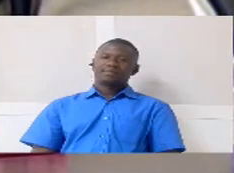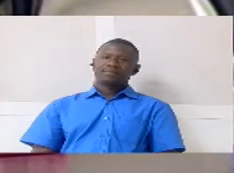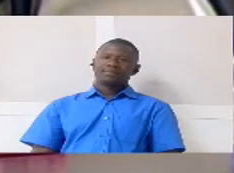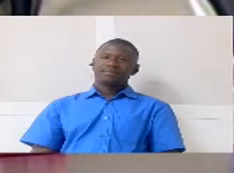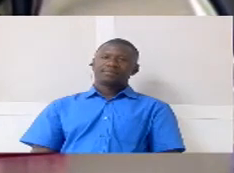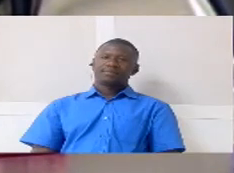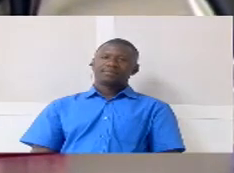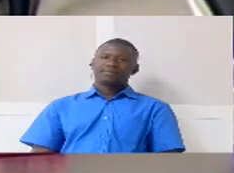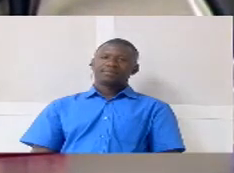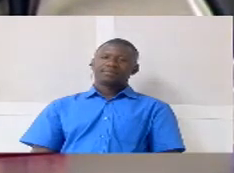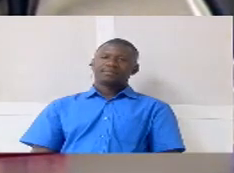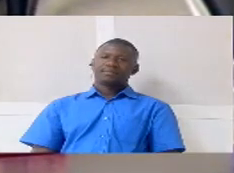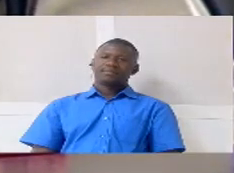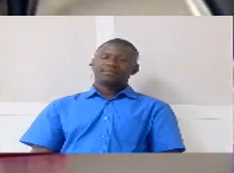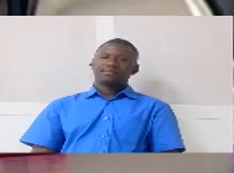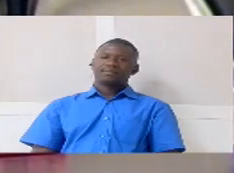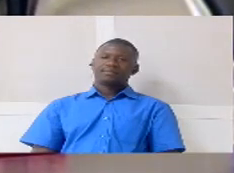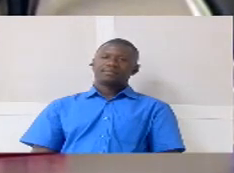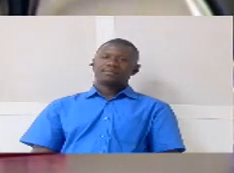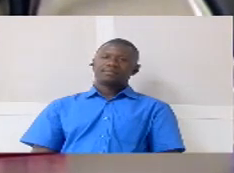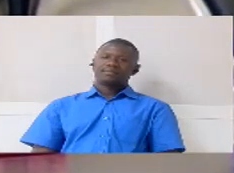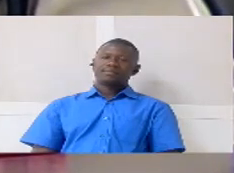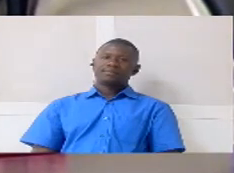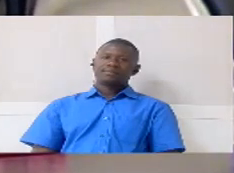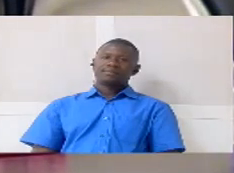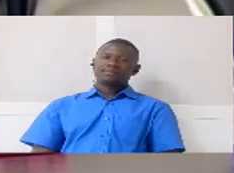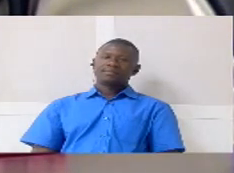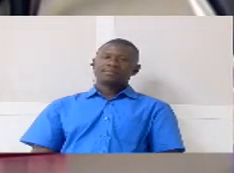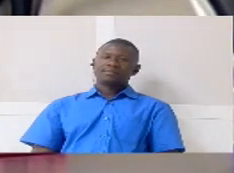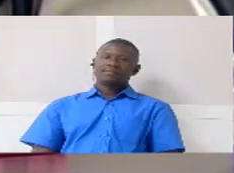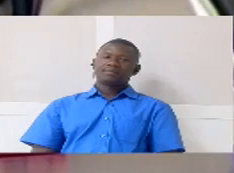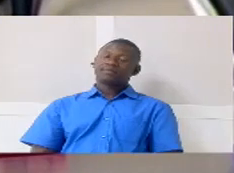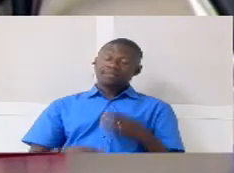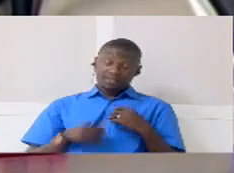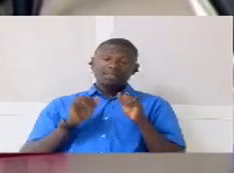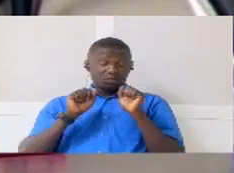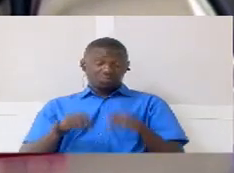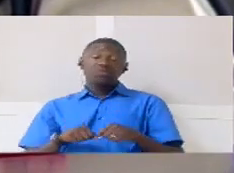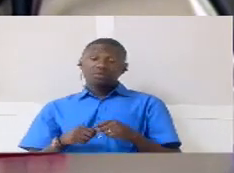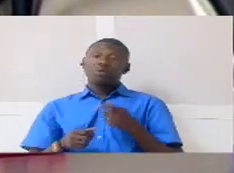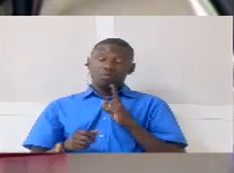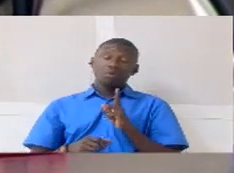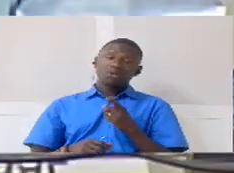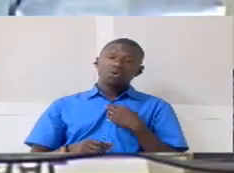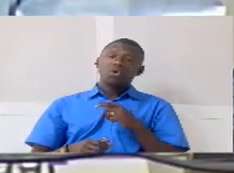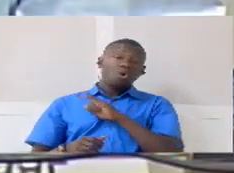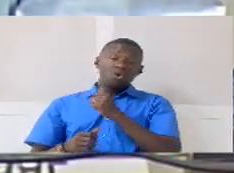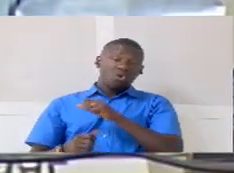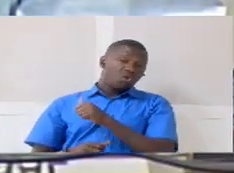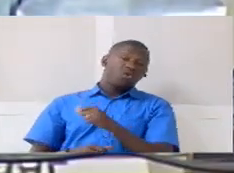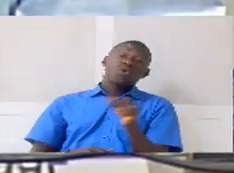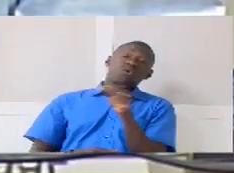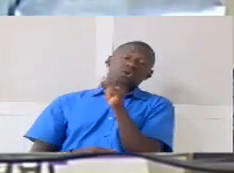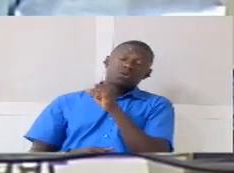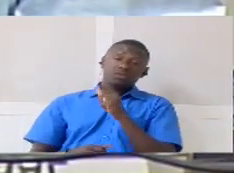fana e ka nyim papo fana do mo le mo malon la a se keno le. It could be that even some other